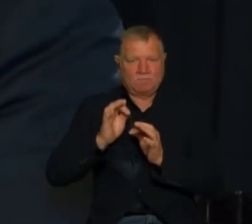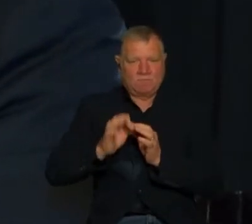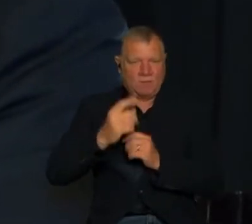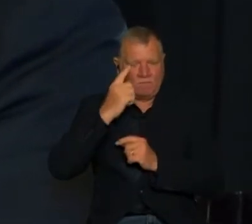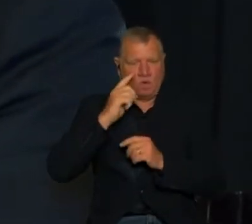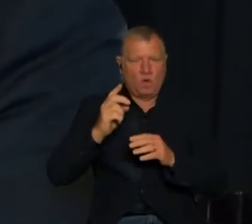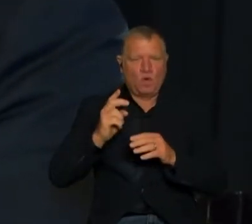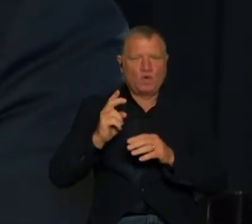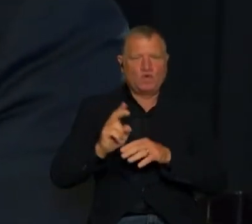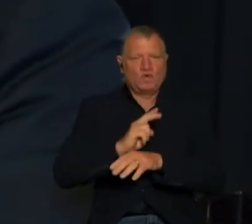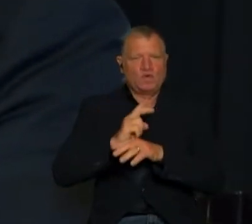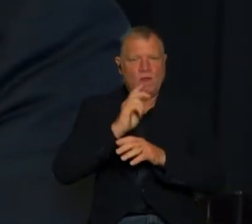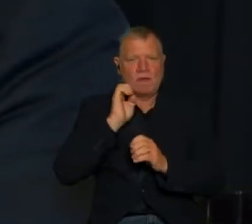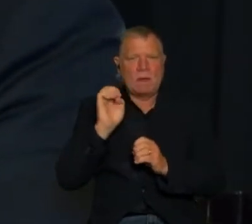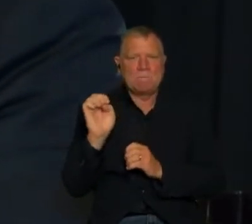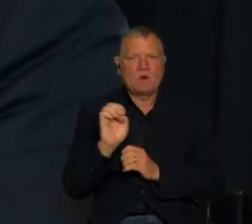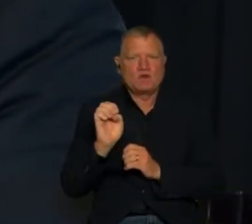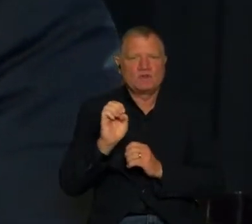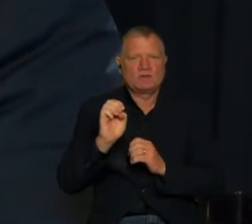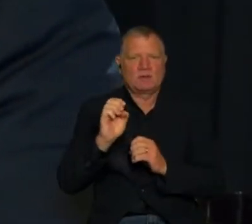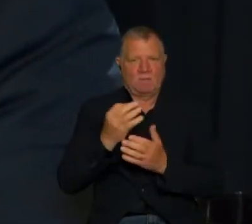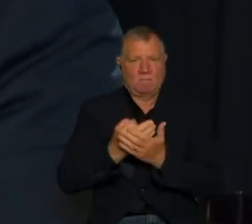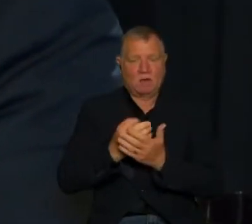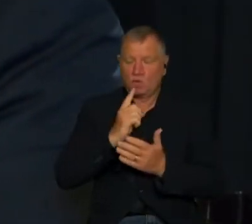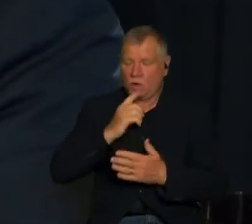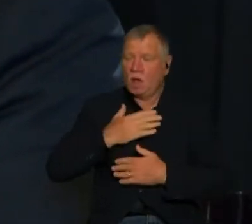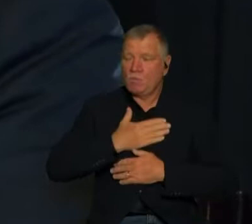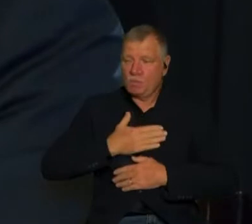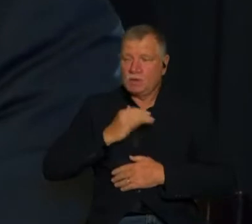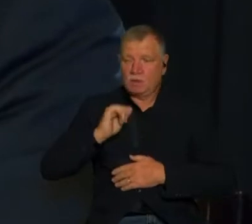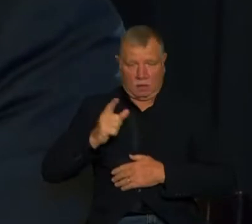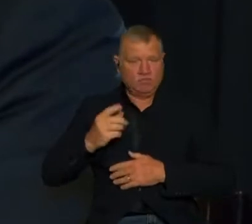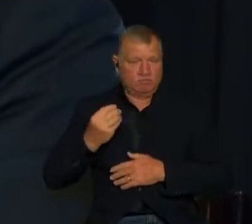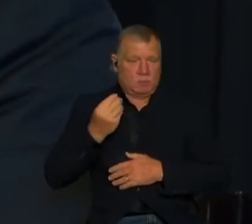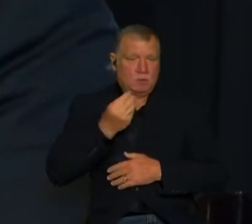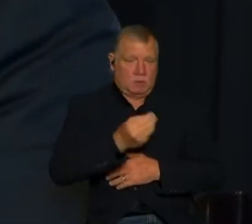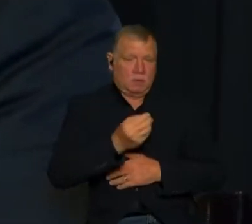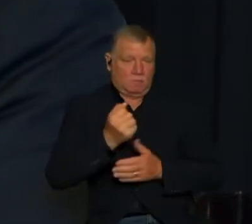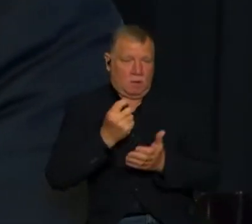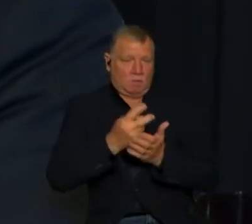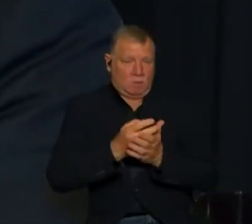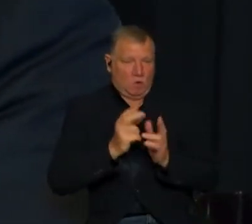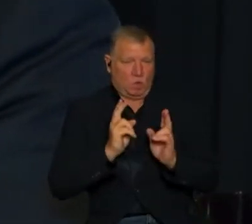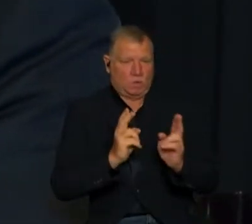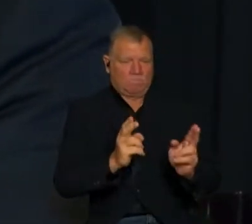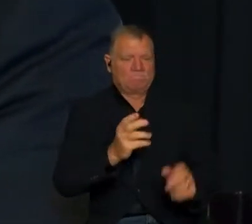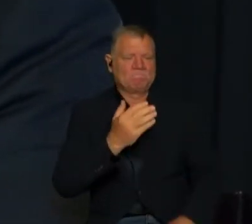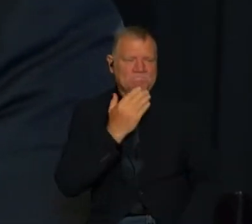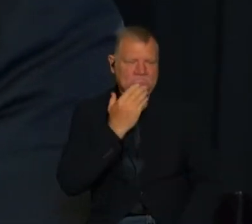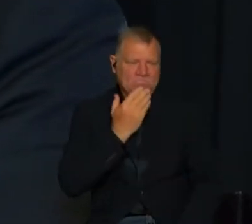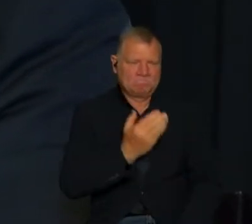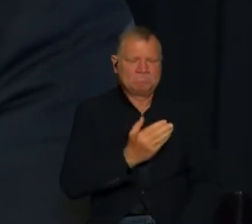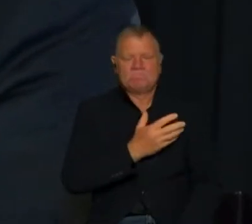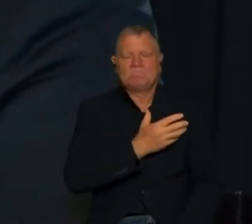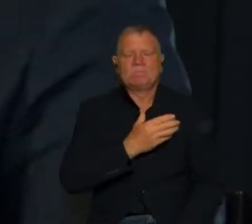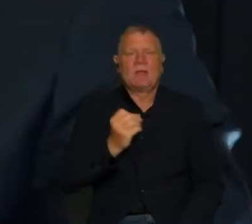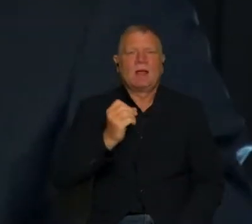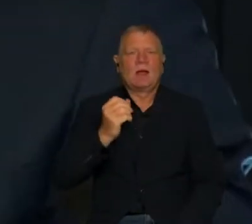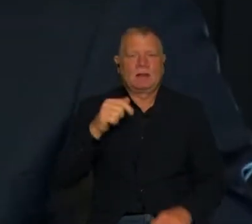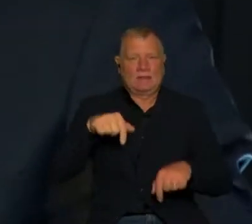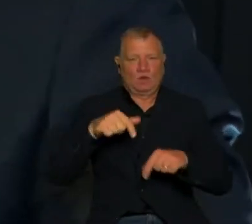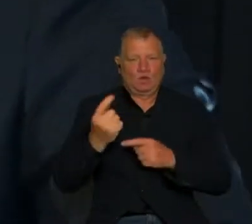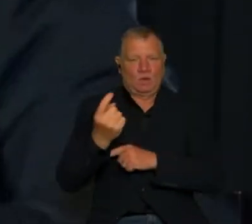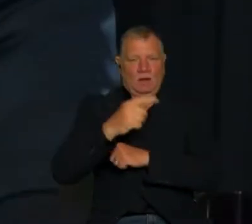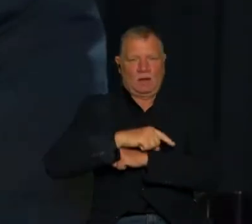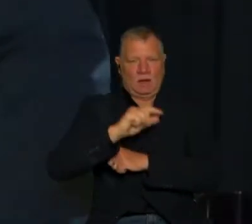the use of the emergency fund, and I appreciate that you granted it expeditiously. To date, the government